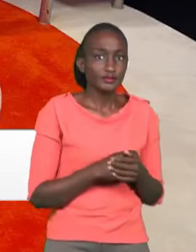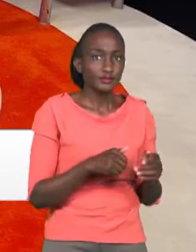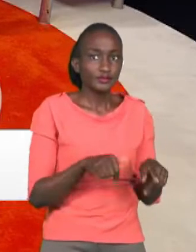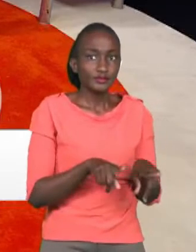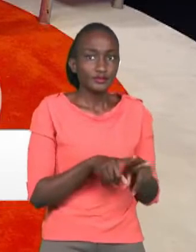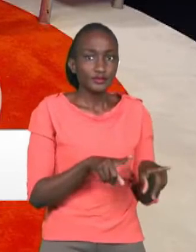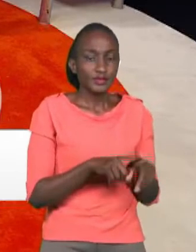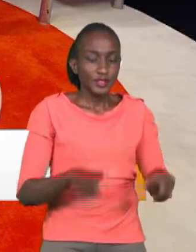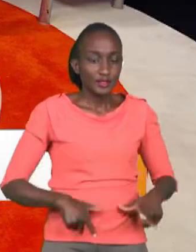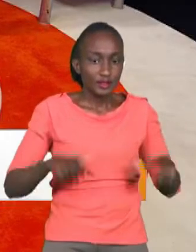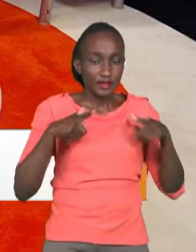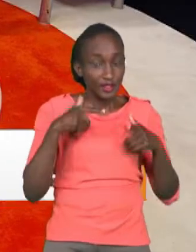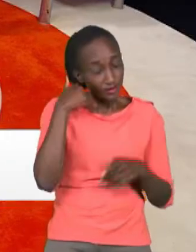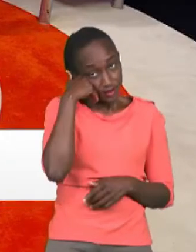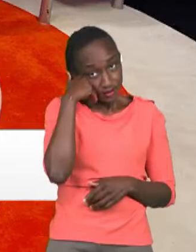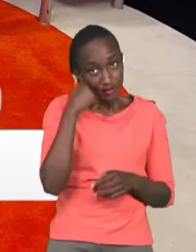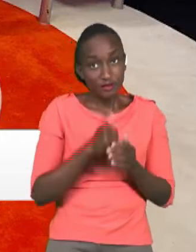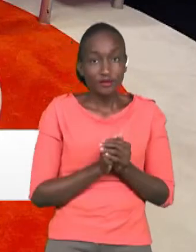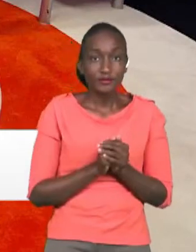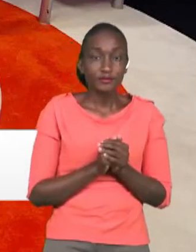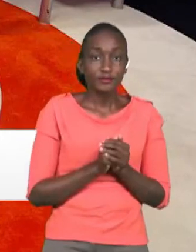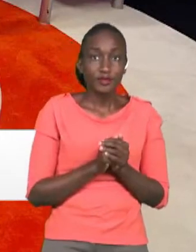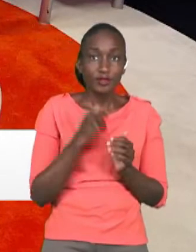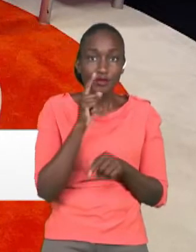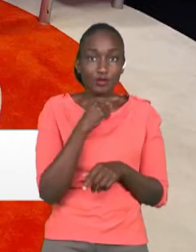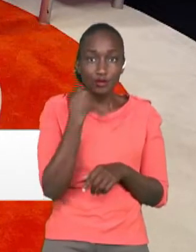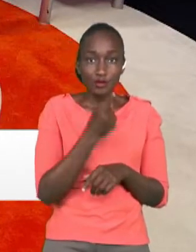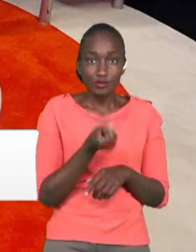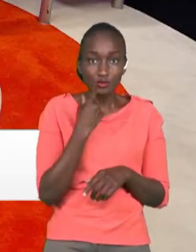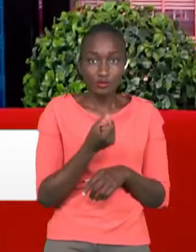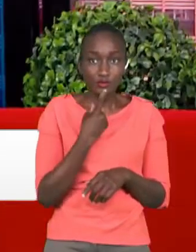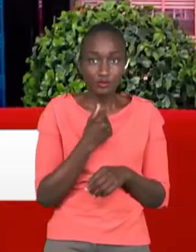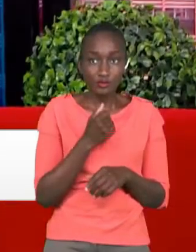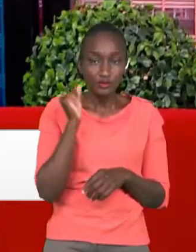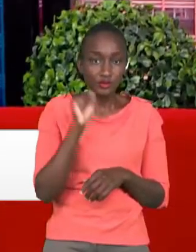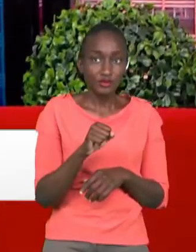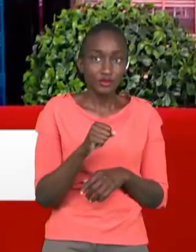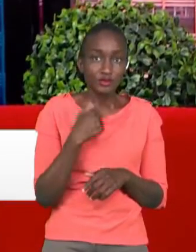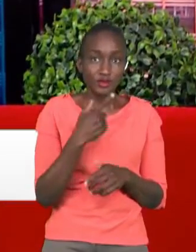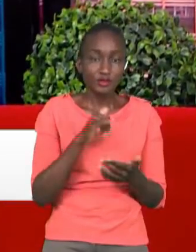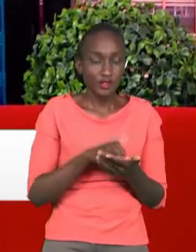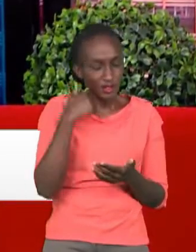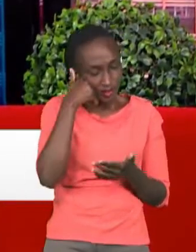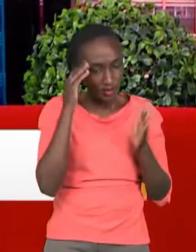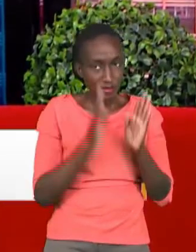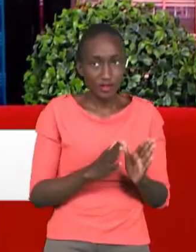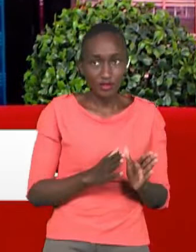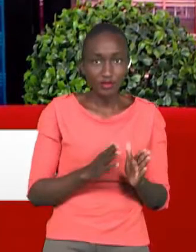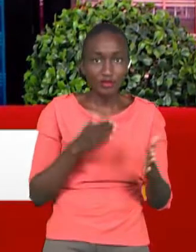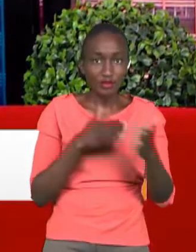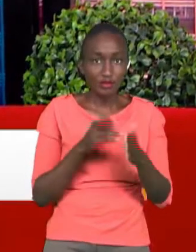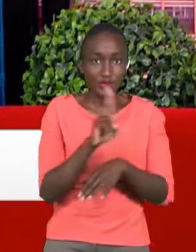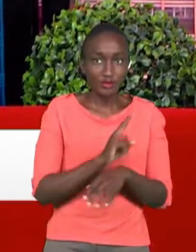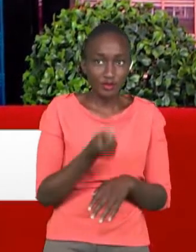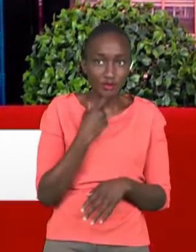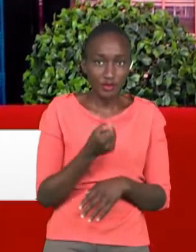diseases, you ask that if a person is on the medication, yes, well, we don't tell the patient you leave the medicine or you